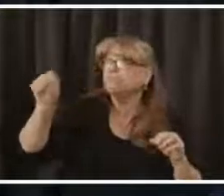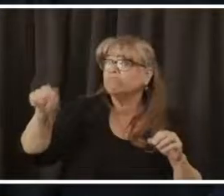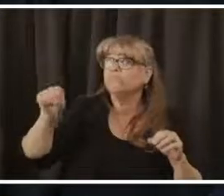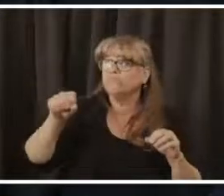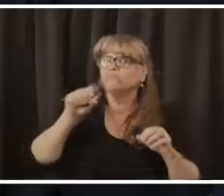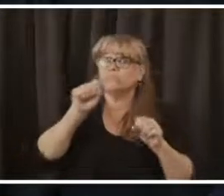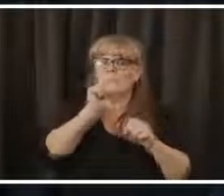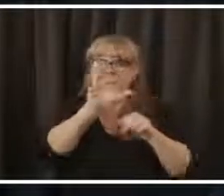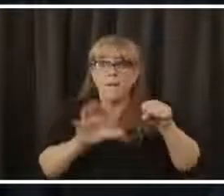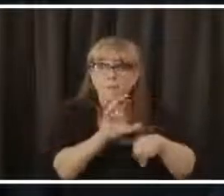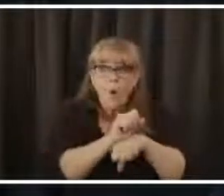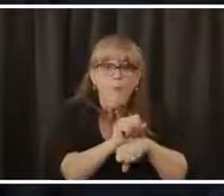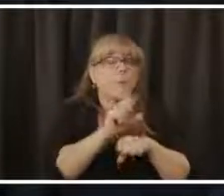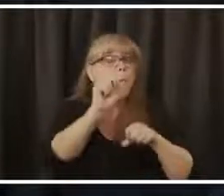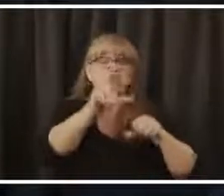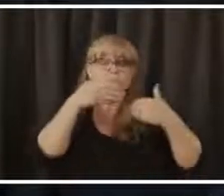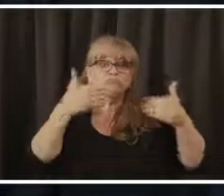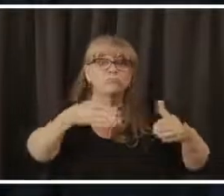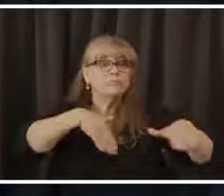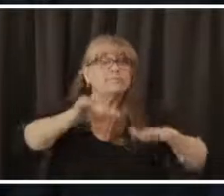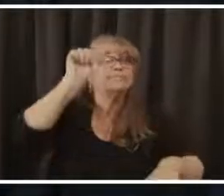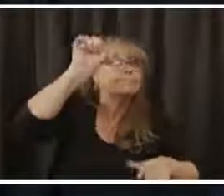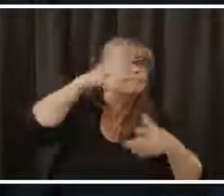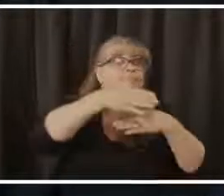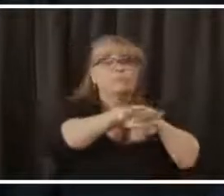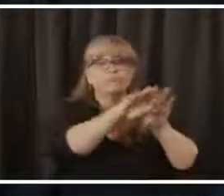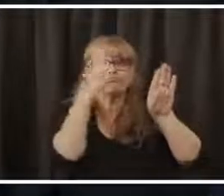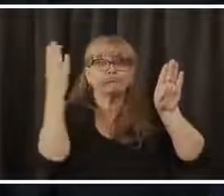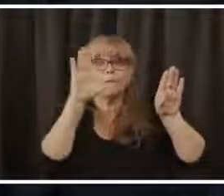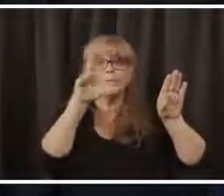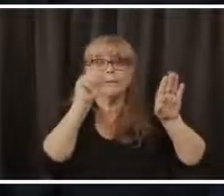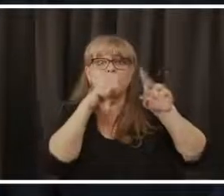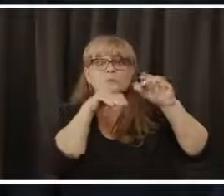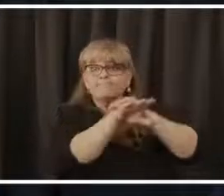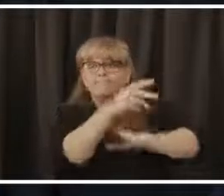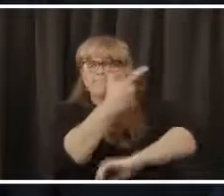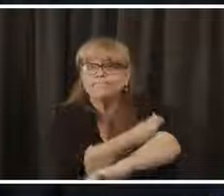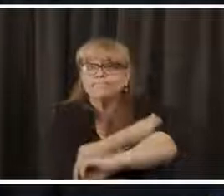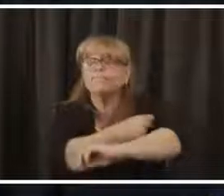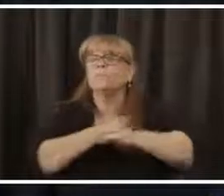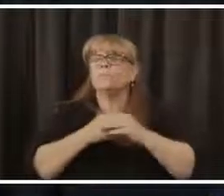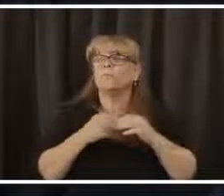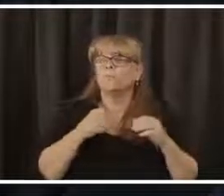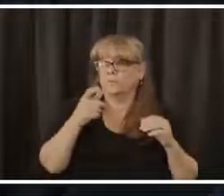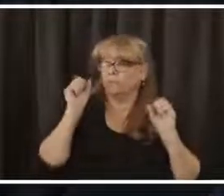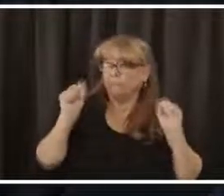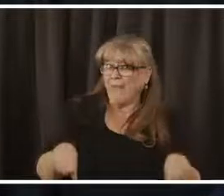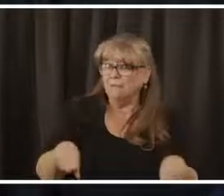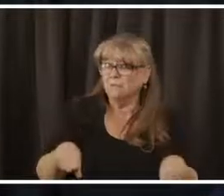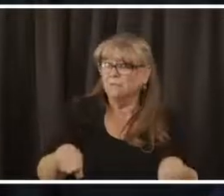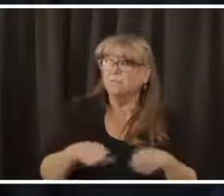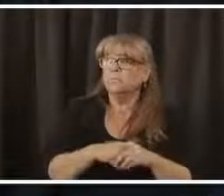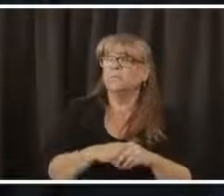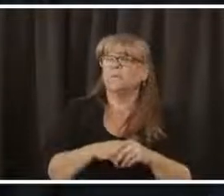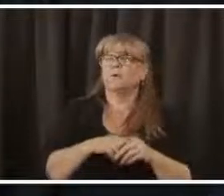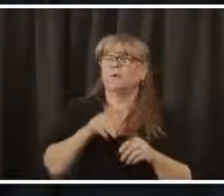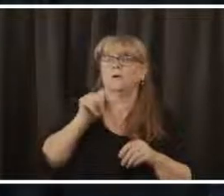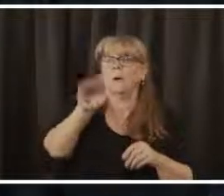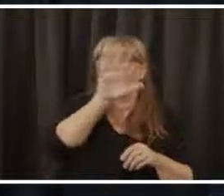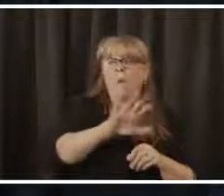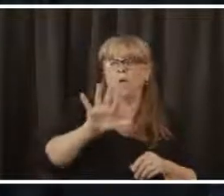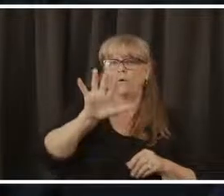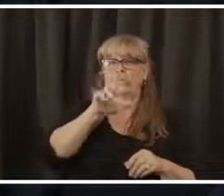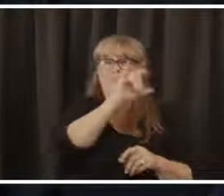bus locations, and we are reporting that out in terms of their utilization. They are able to do about 500 a day. They certainly